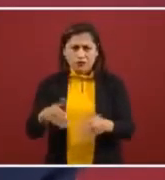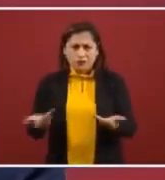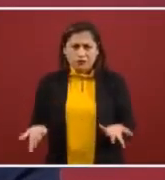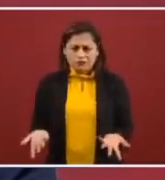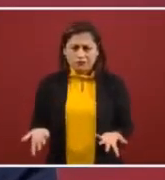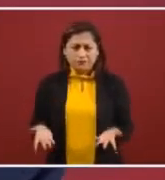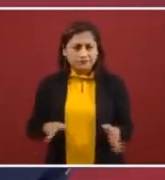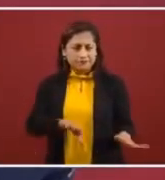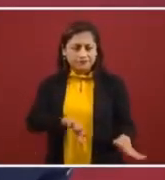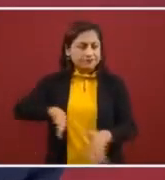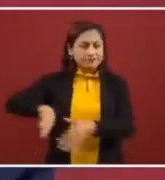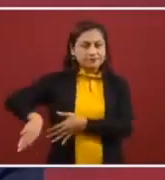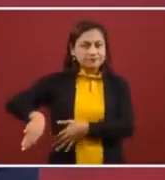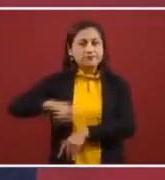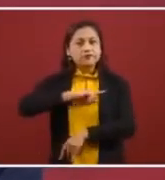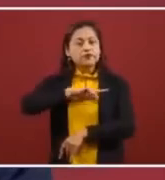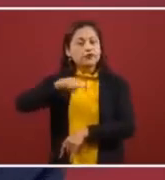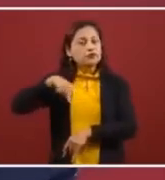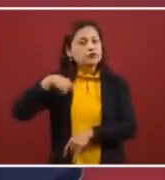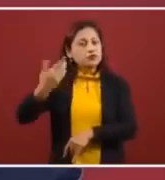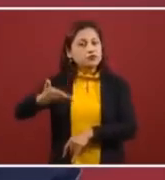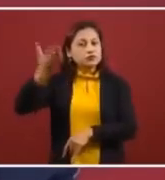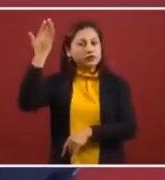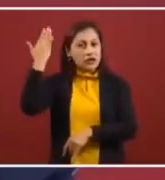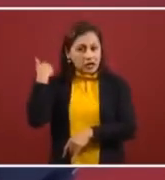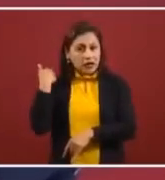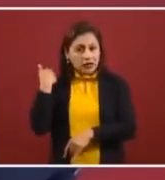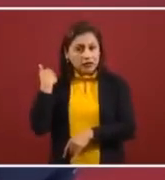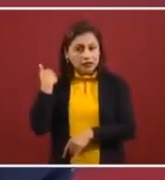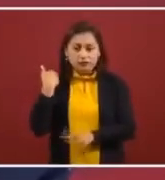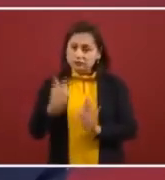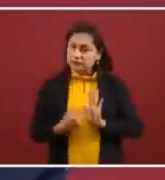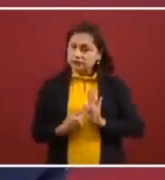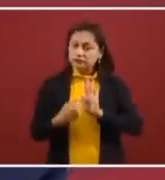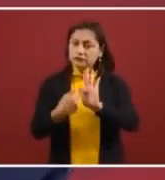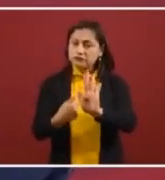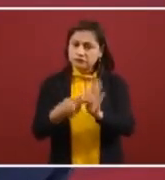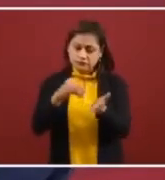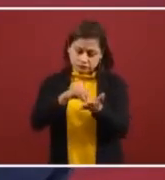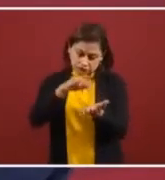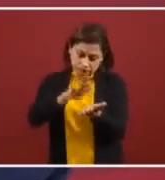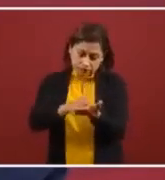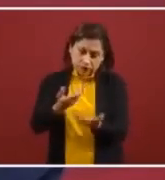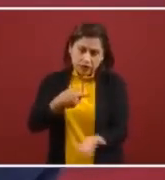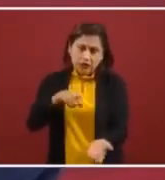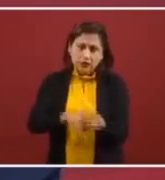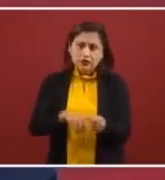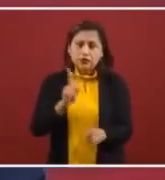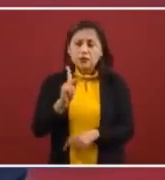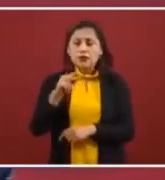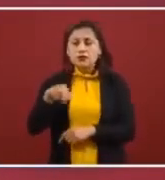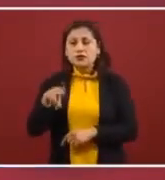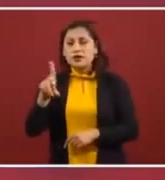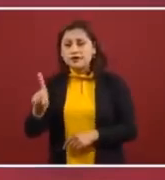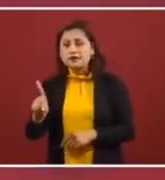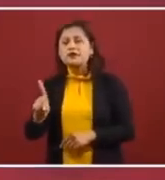made it very clear since the beginning, and it's even written in our national plan for the government,